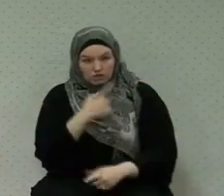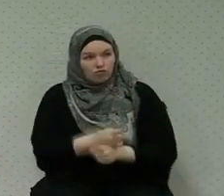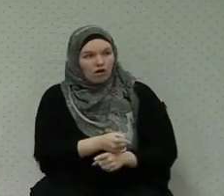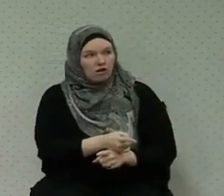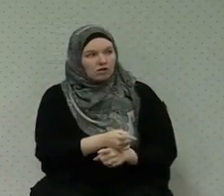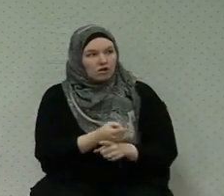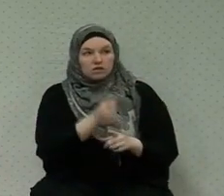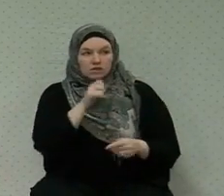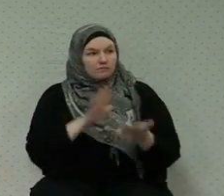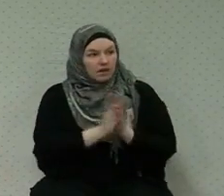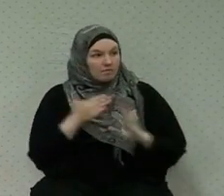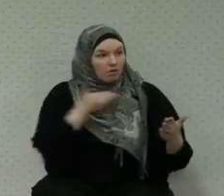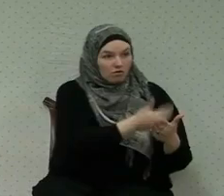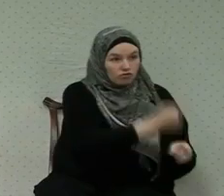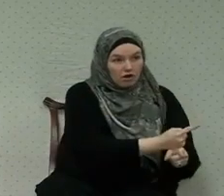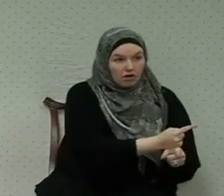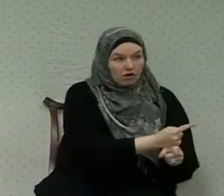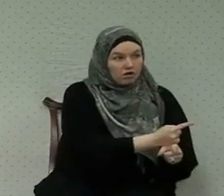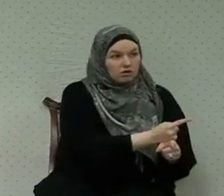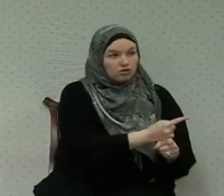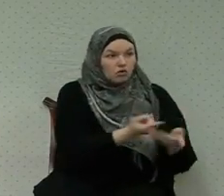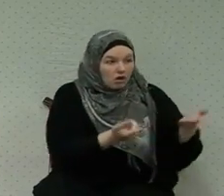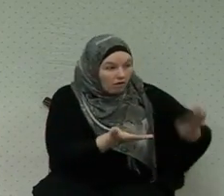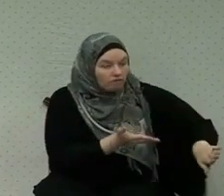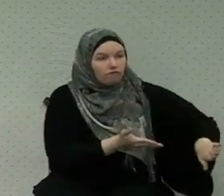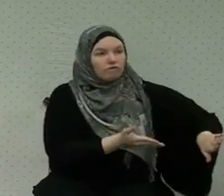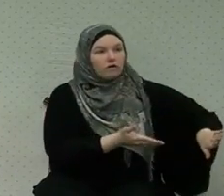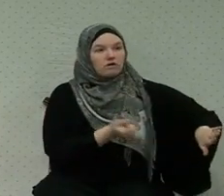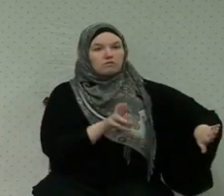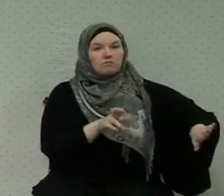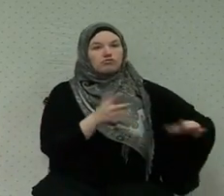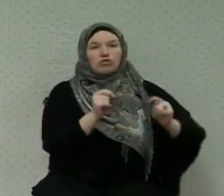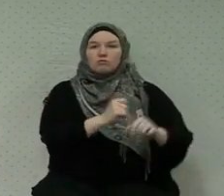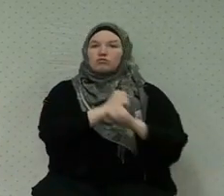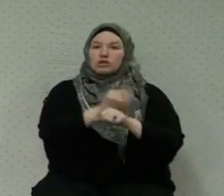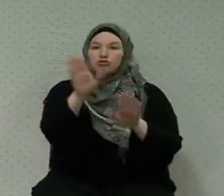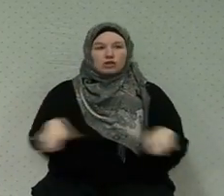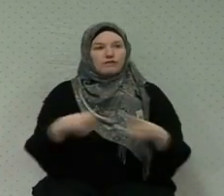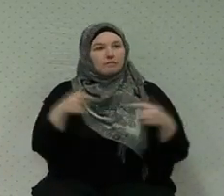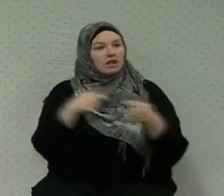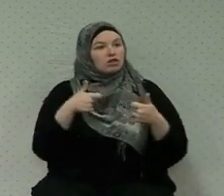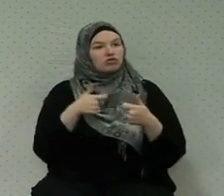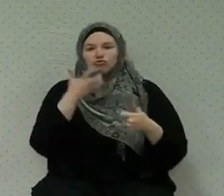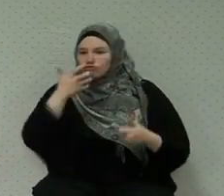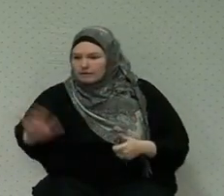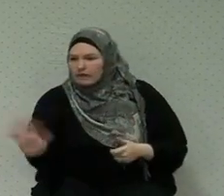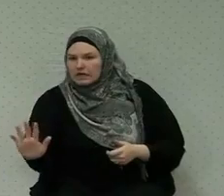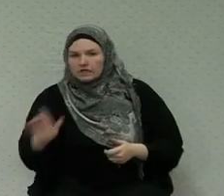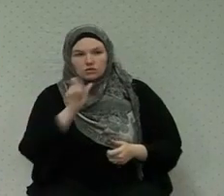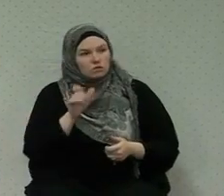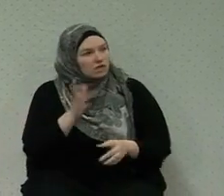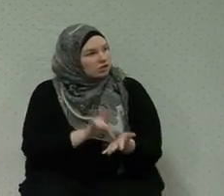that he doesn't get close? Do you cover it? Do you try to protect him? Do you scream if he starts to touch